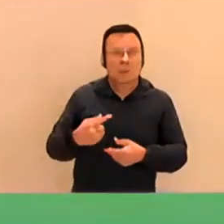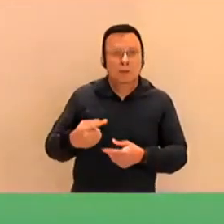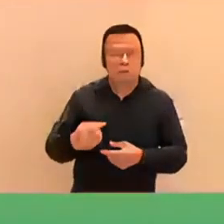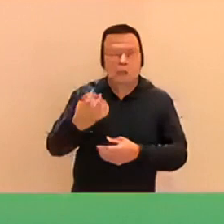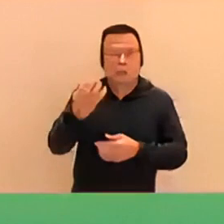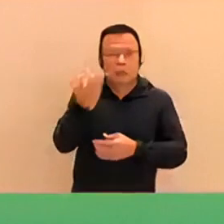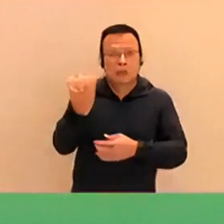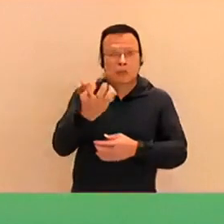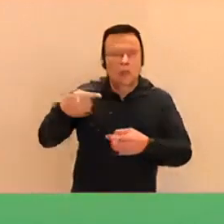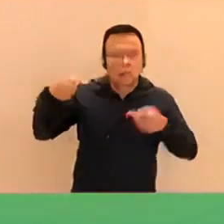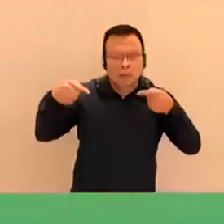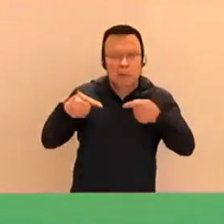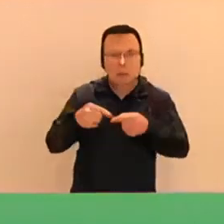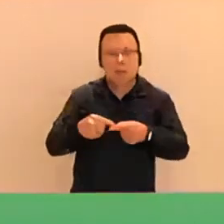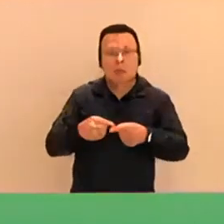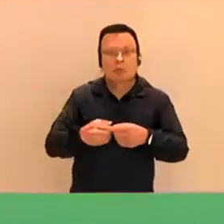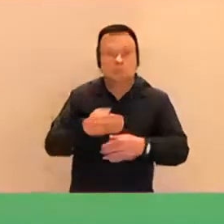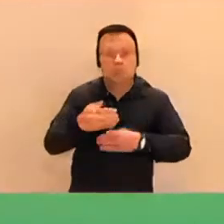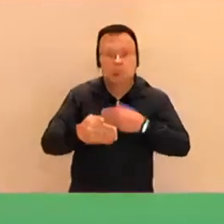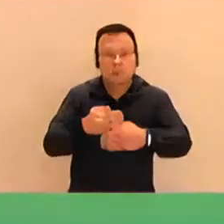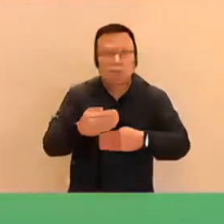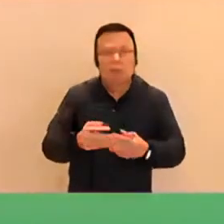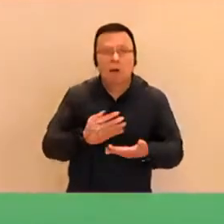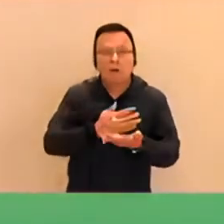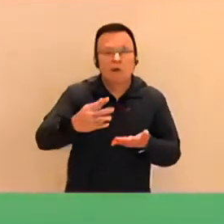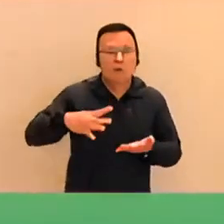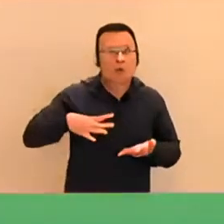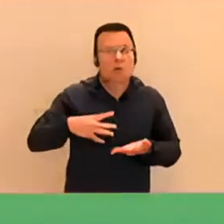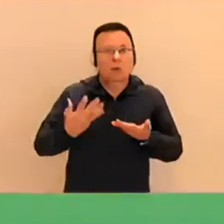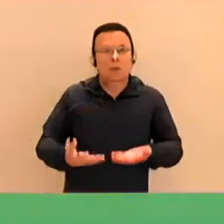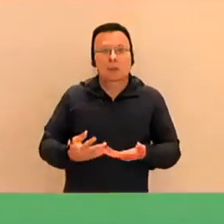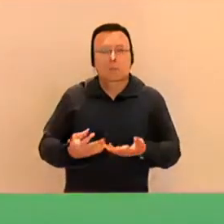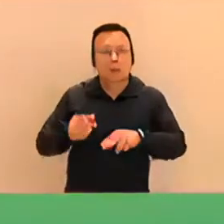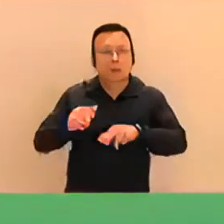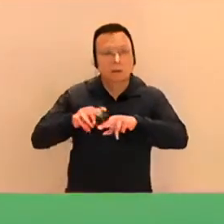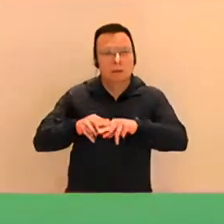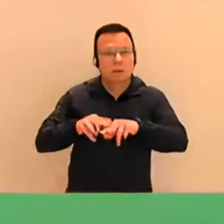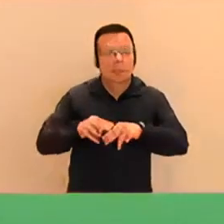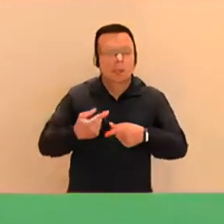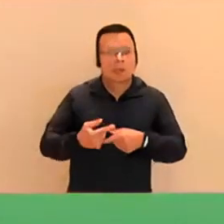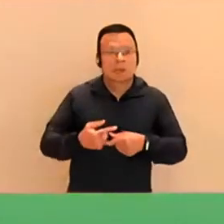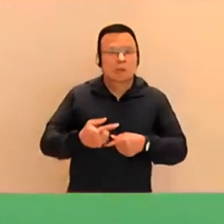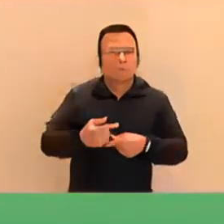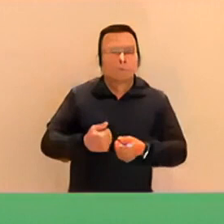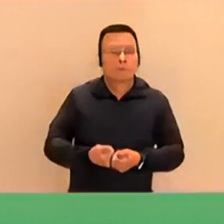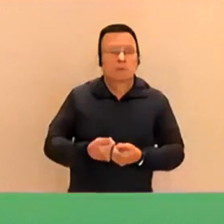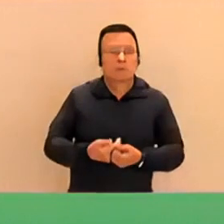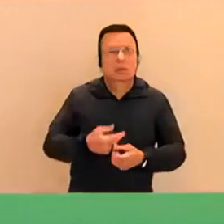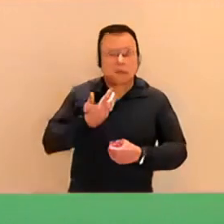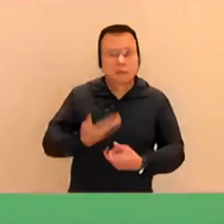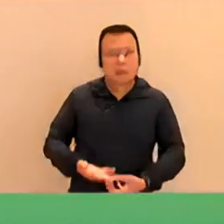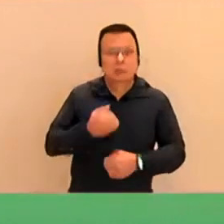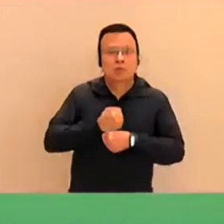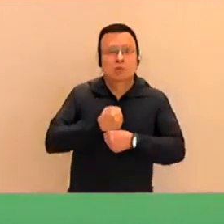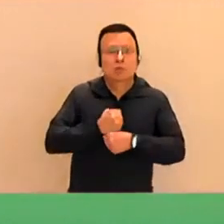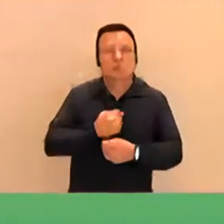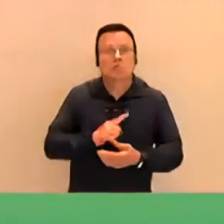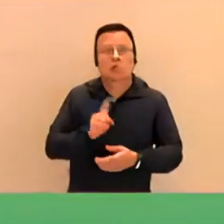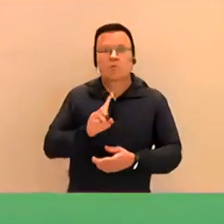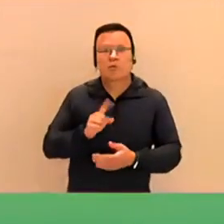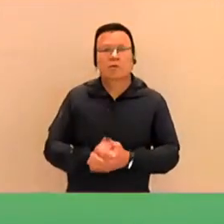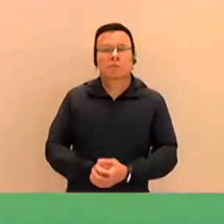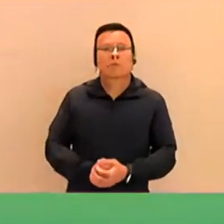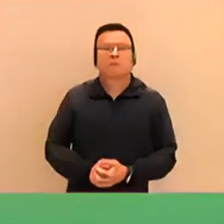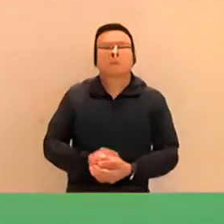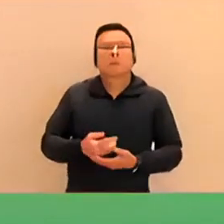90% of the responsibility for carbon emission reduction in the future. So the topic I show here, and it's more technical, but